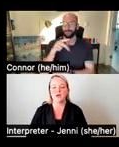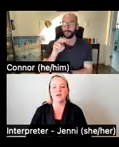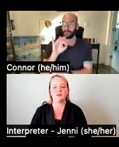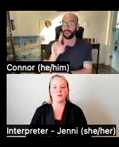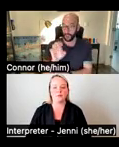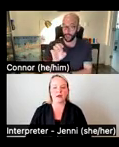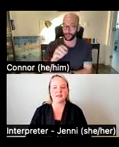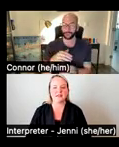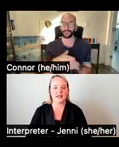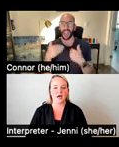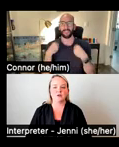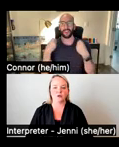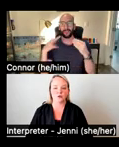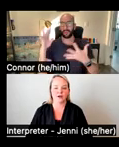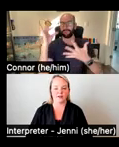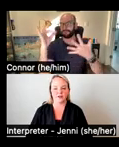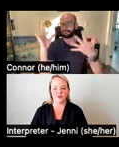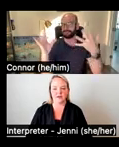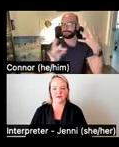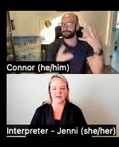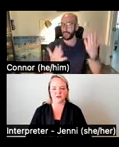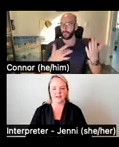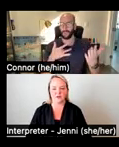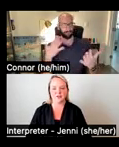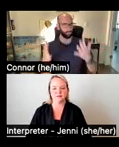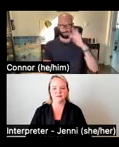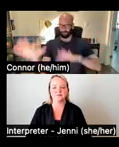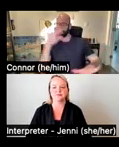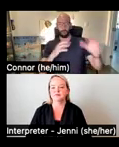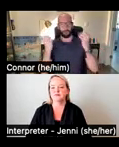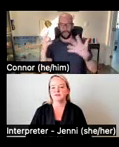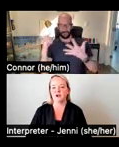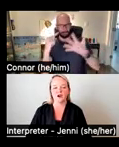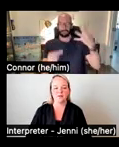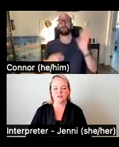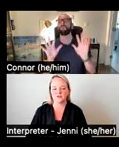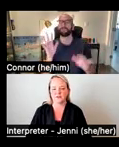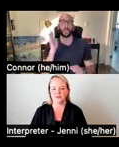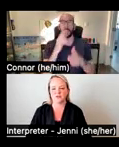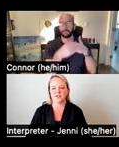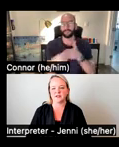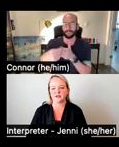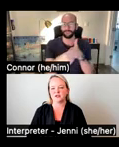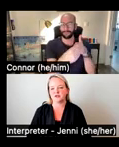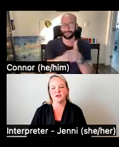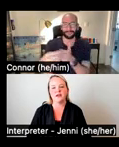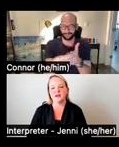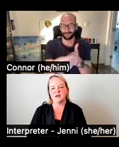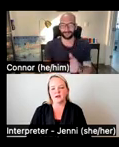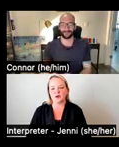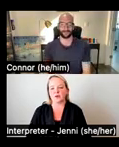this. So back to setting up your profile in the Creative Connector account. There are a bunch of different options here